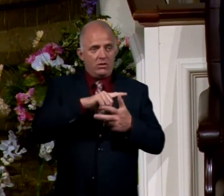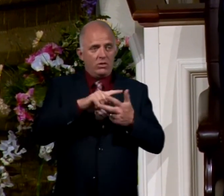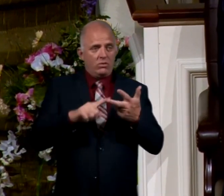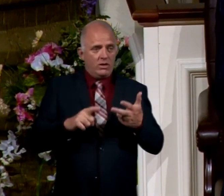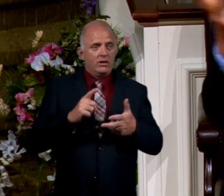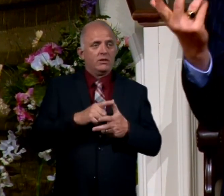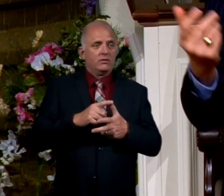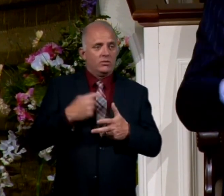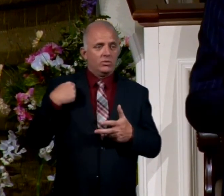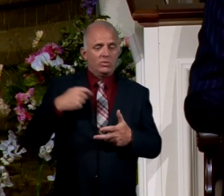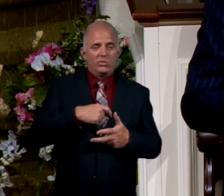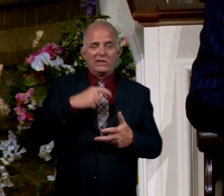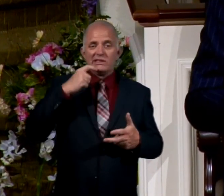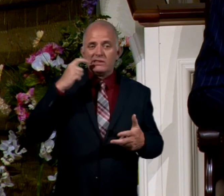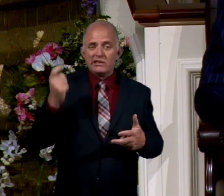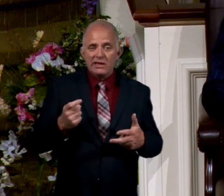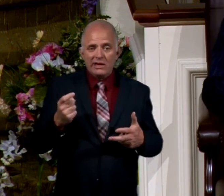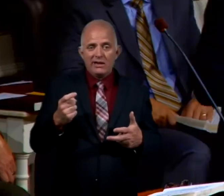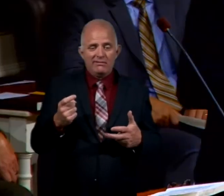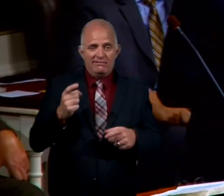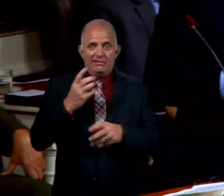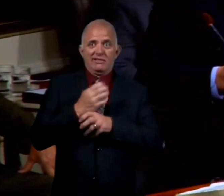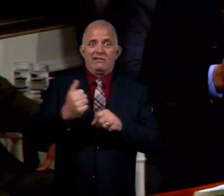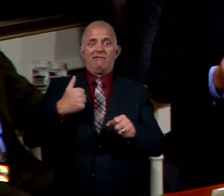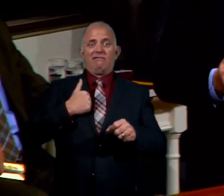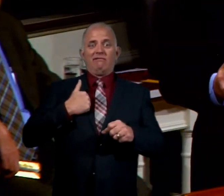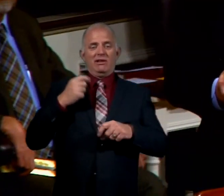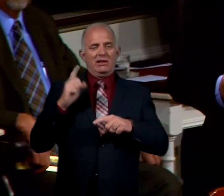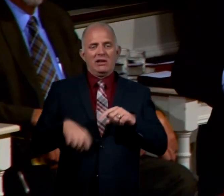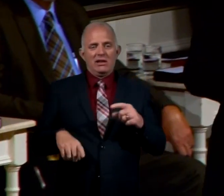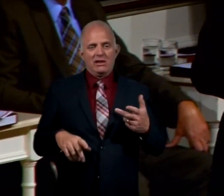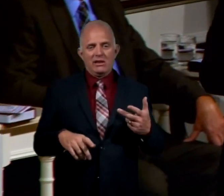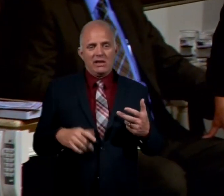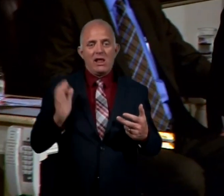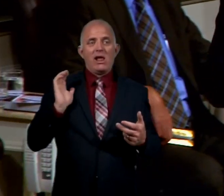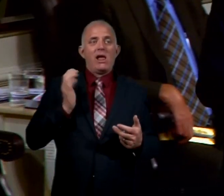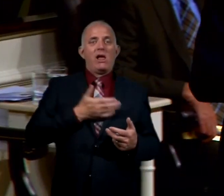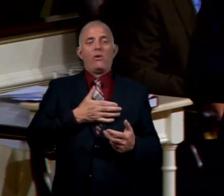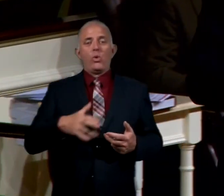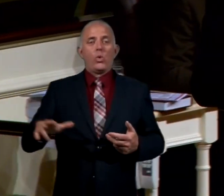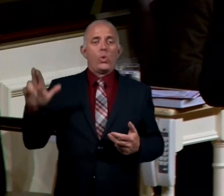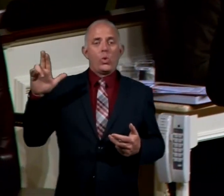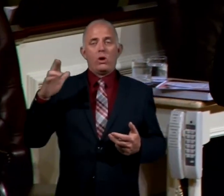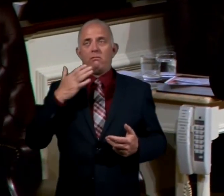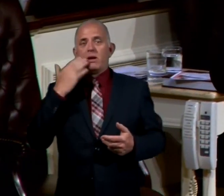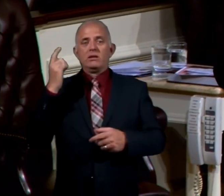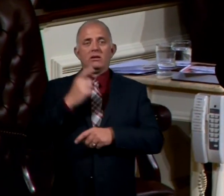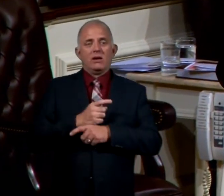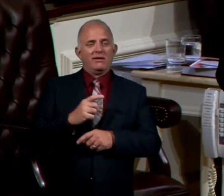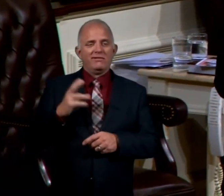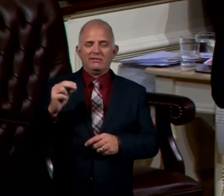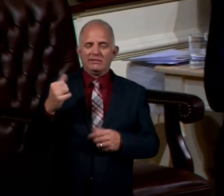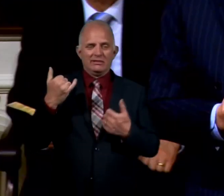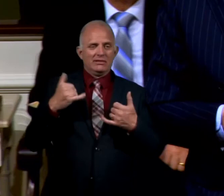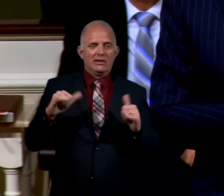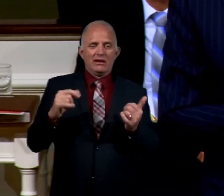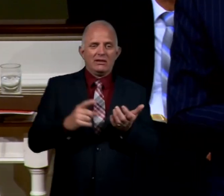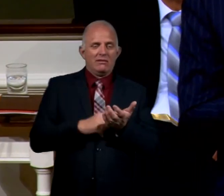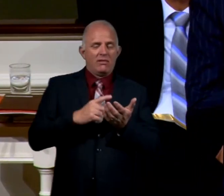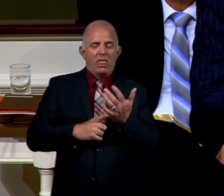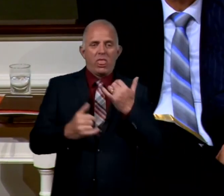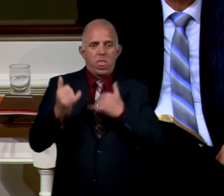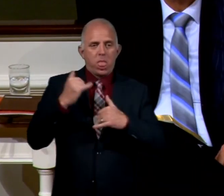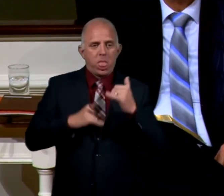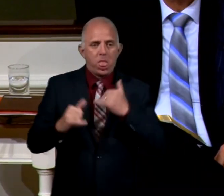sinners. We can't save ourselves. On the best day, we still do things, say things, and act in ways that are not right.